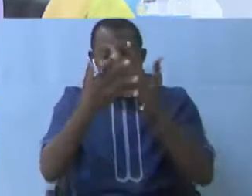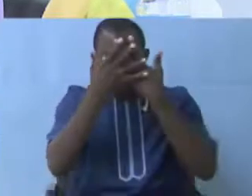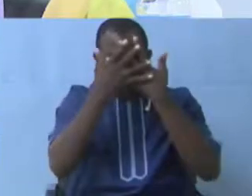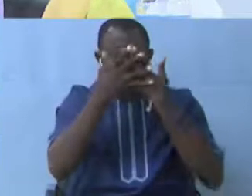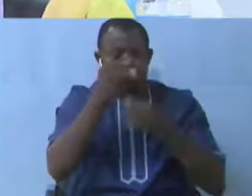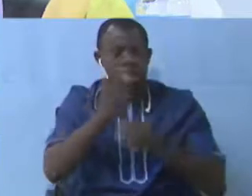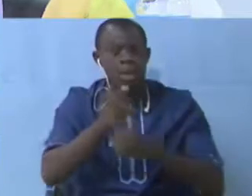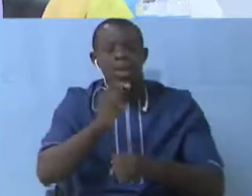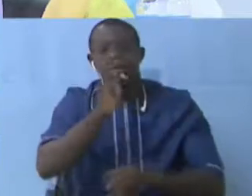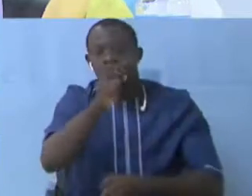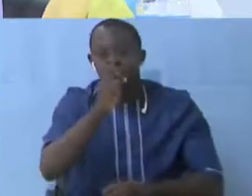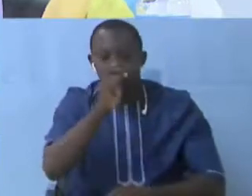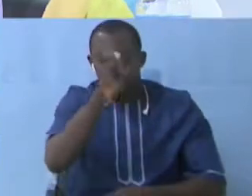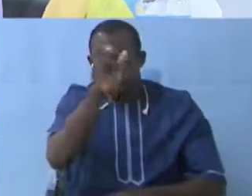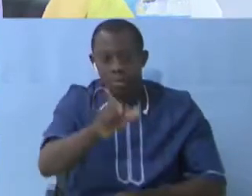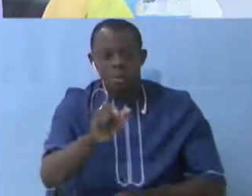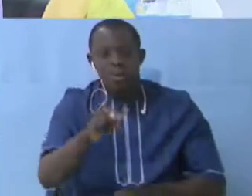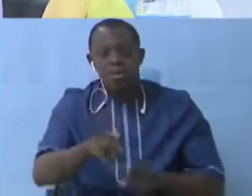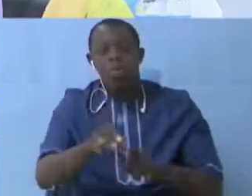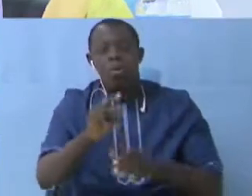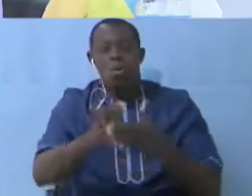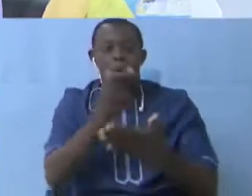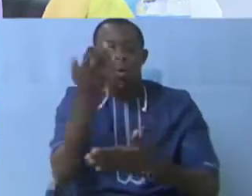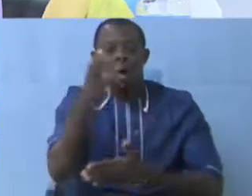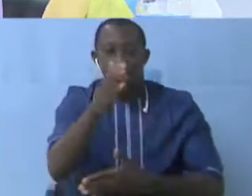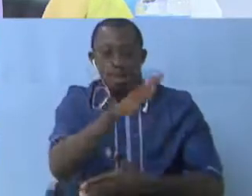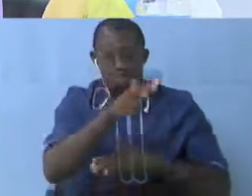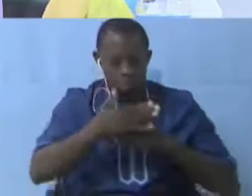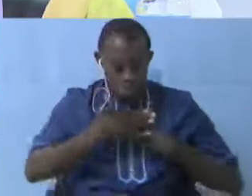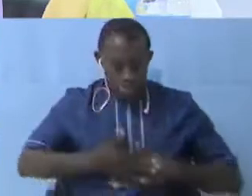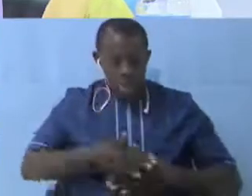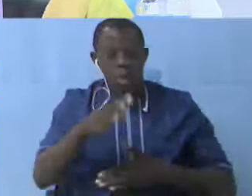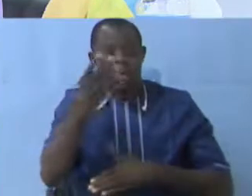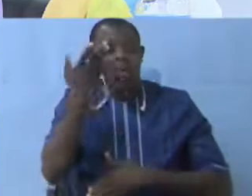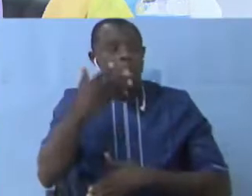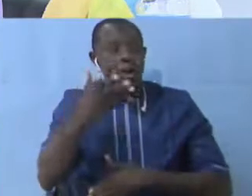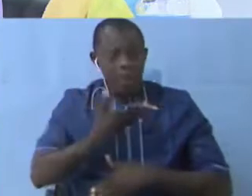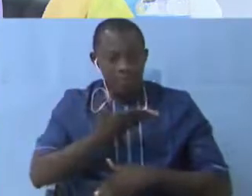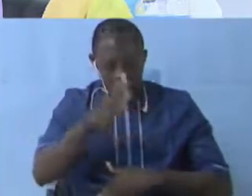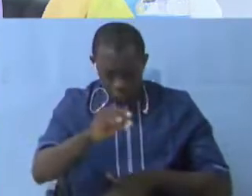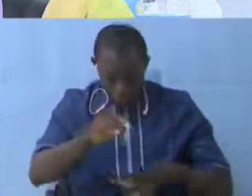or anybody when it has to do with your expression.